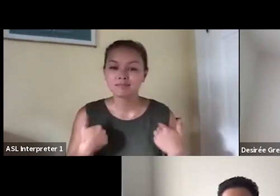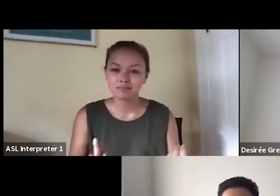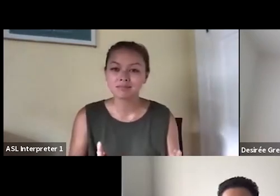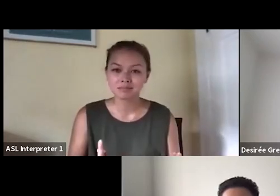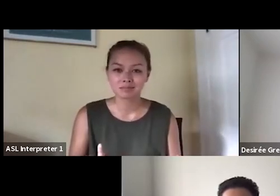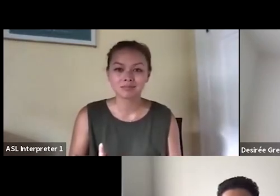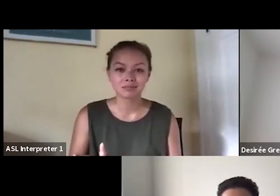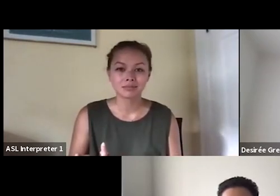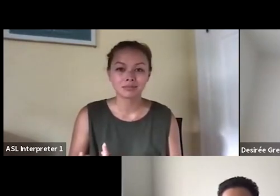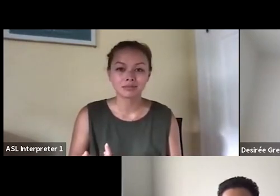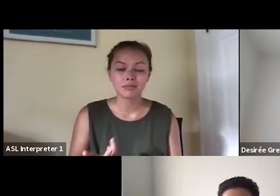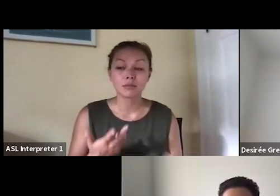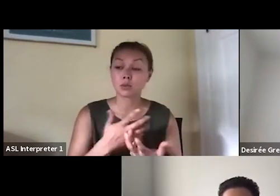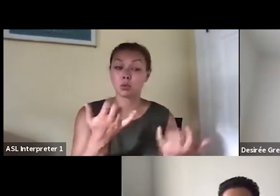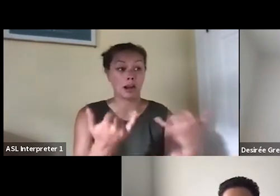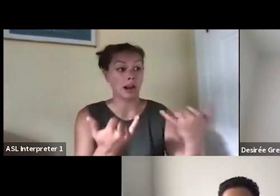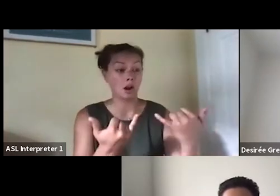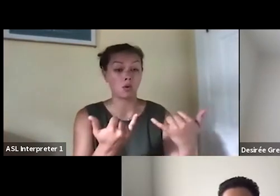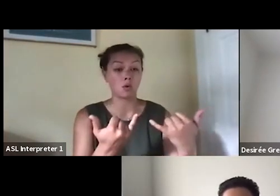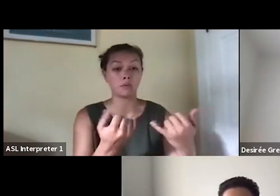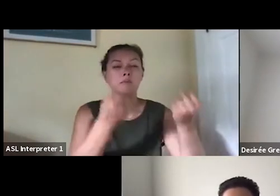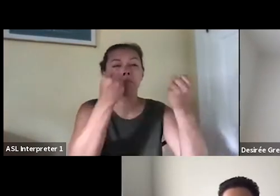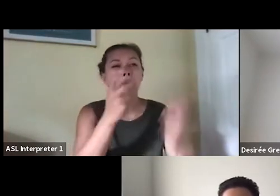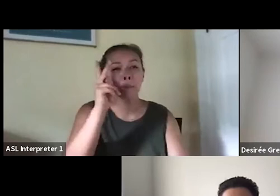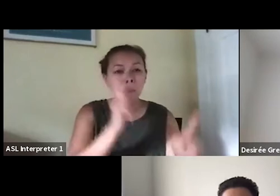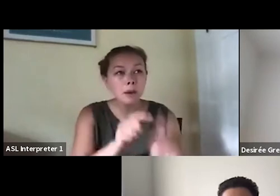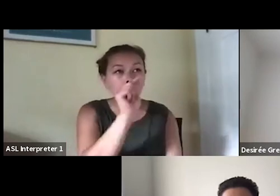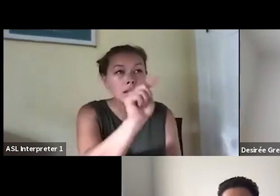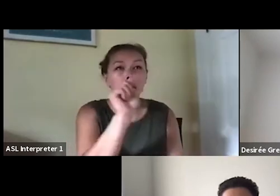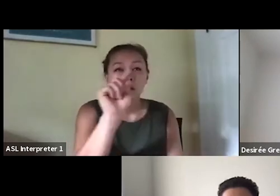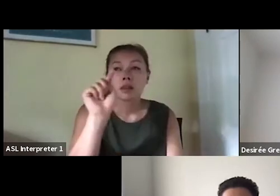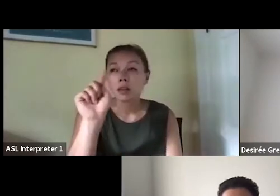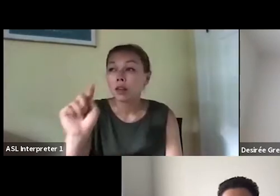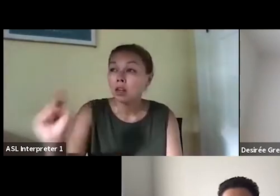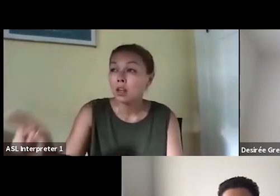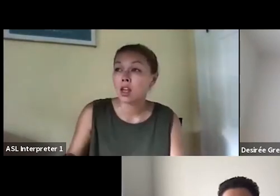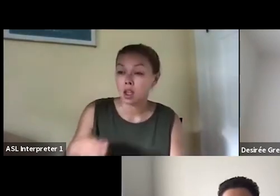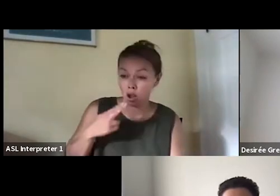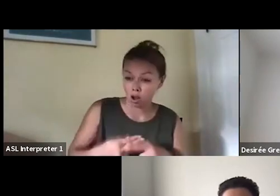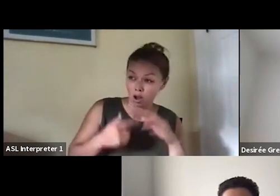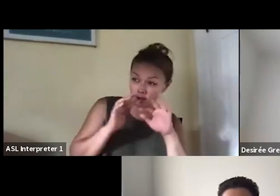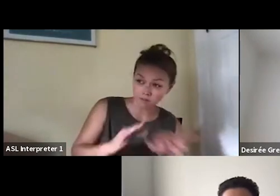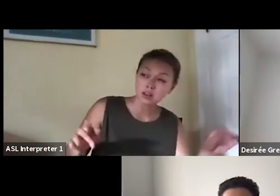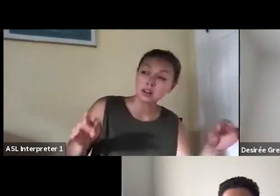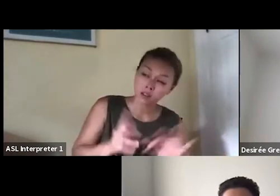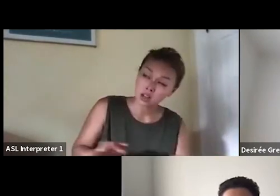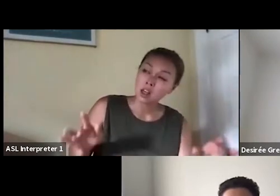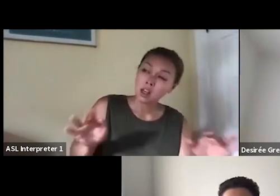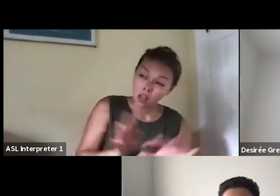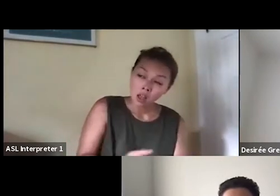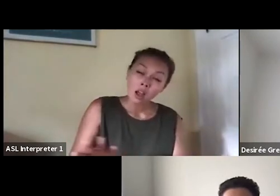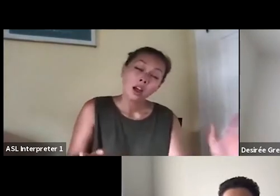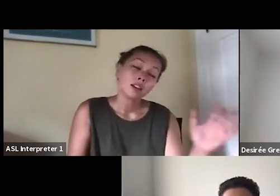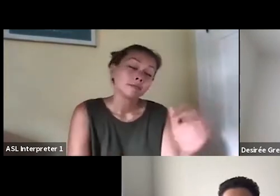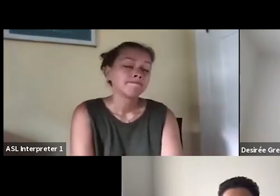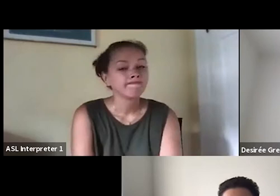lens to everyone and the conversation always being around diversity, it's tiresome as a